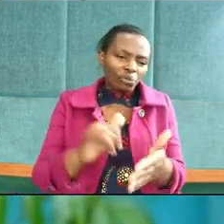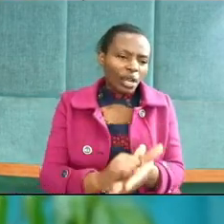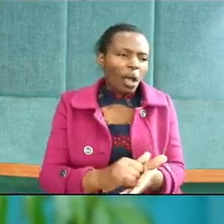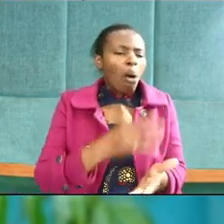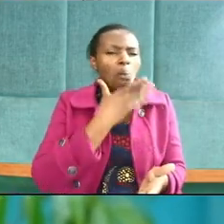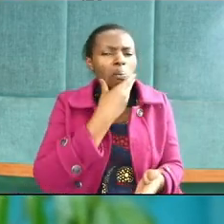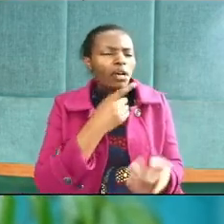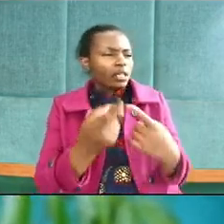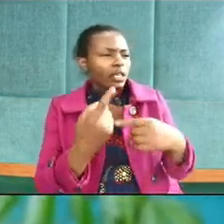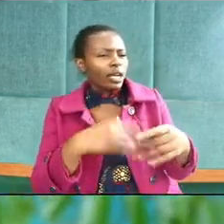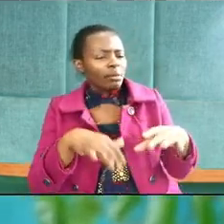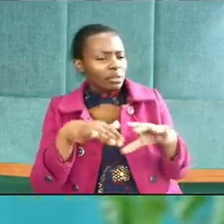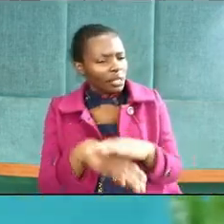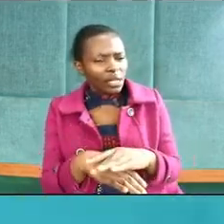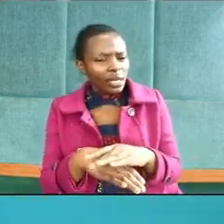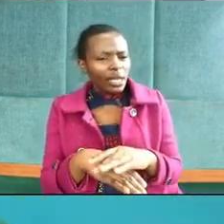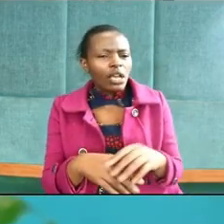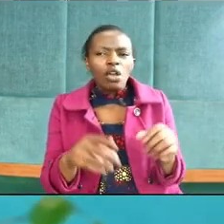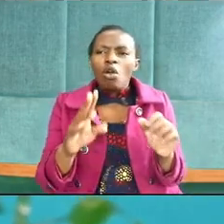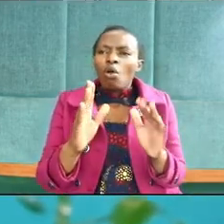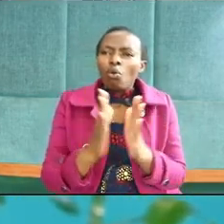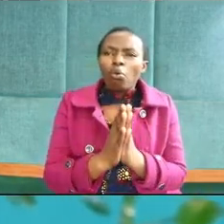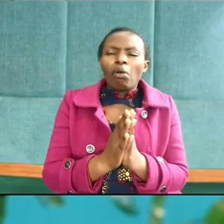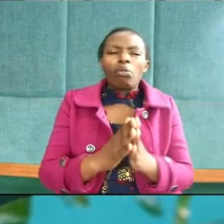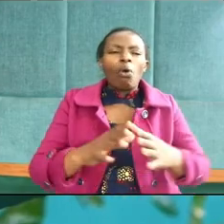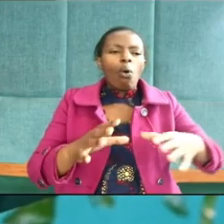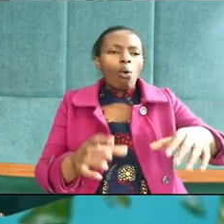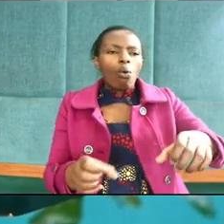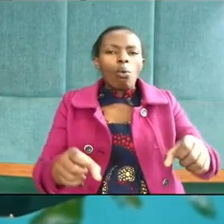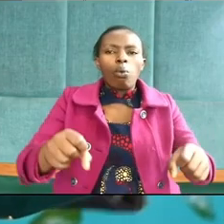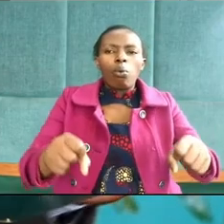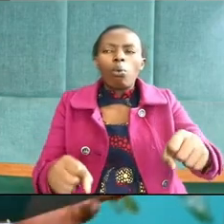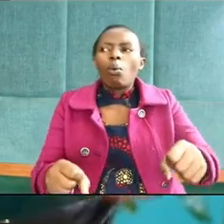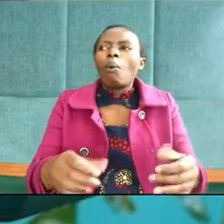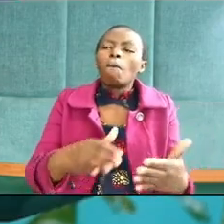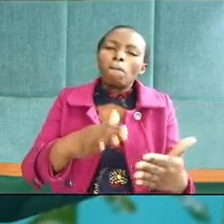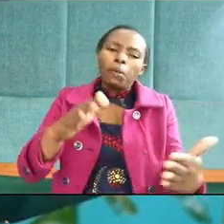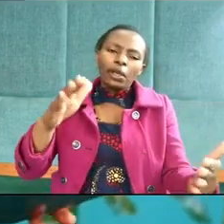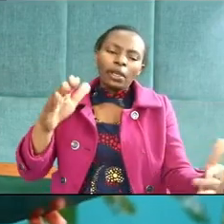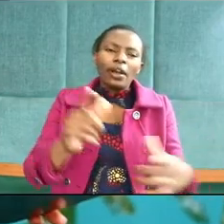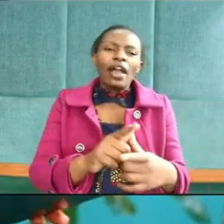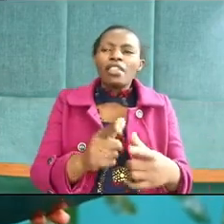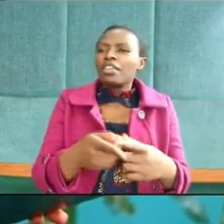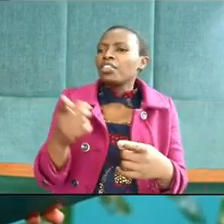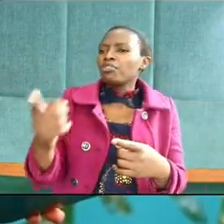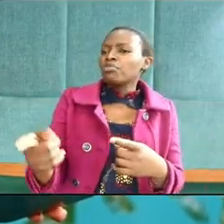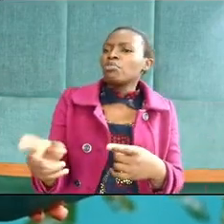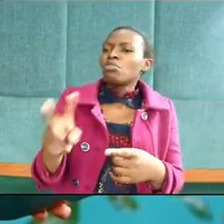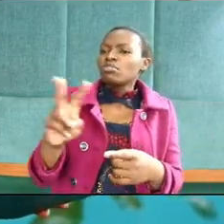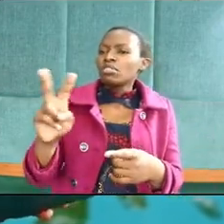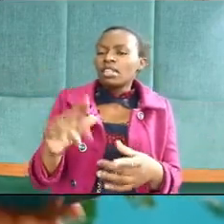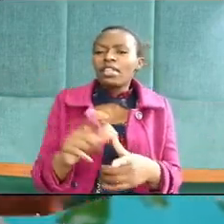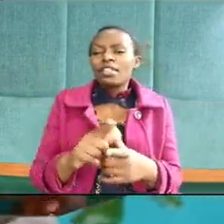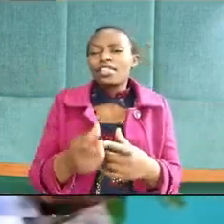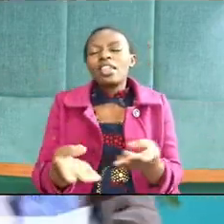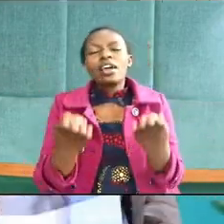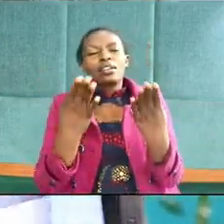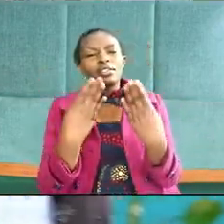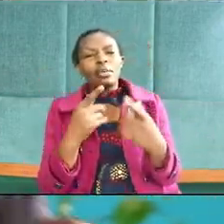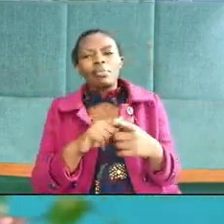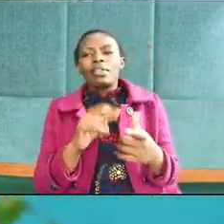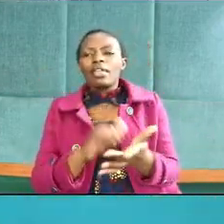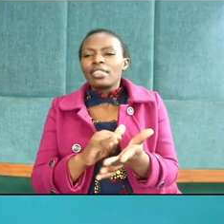Our daughter is 16. But you see, when you look at her physically, she seems like she has grown. Therefore, we will